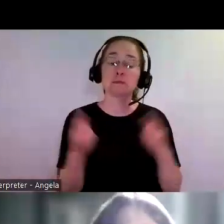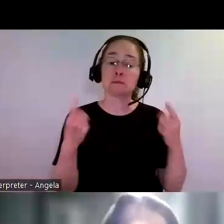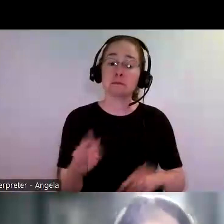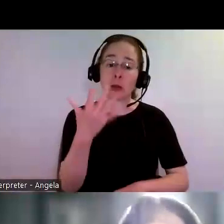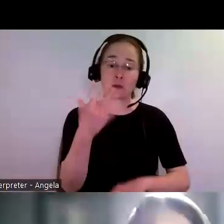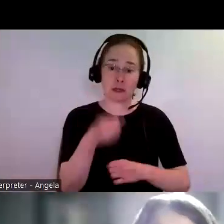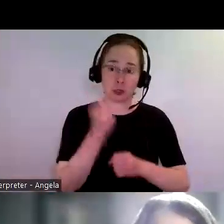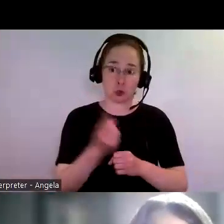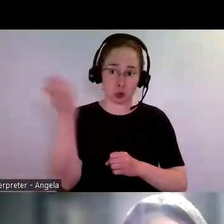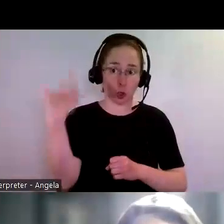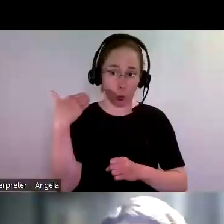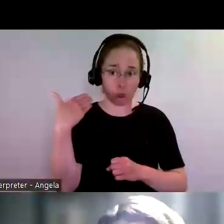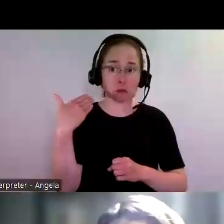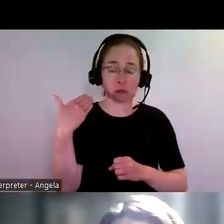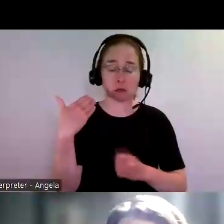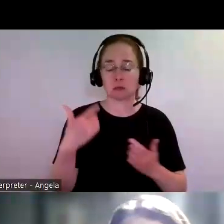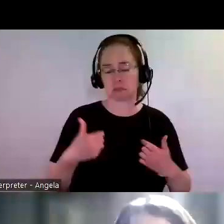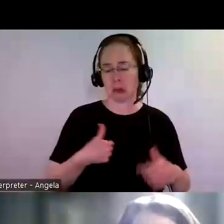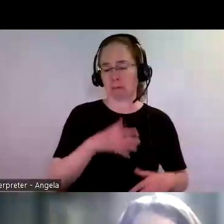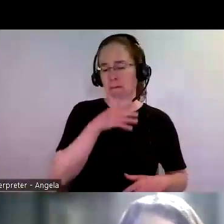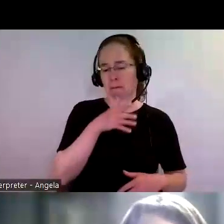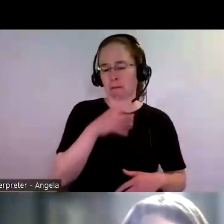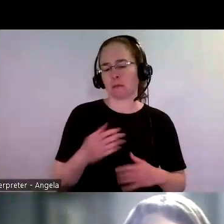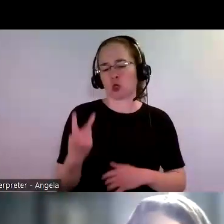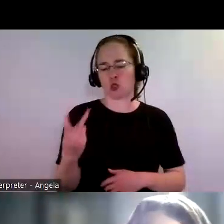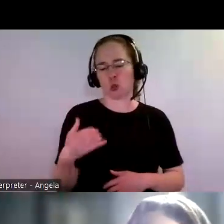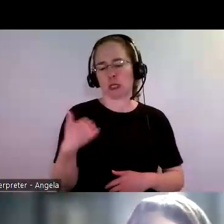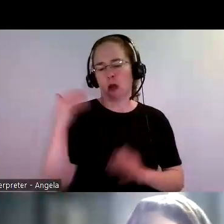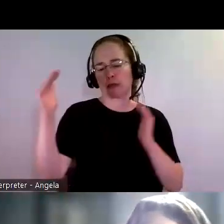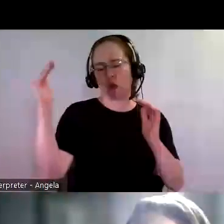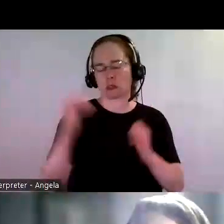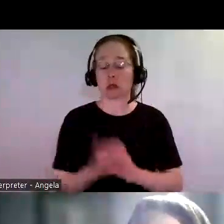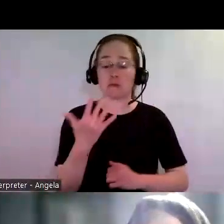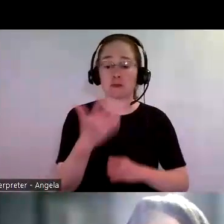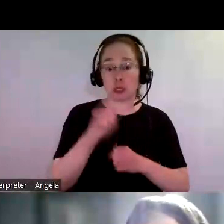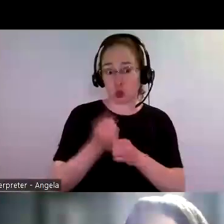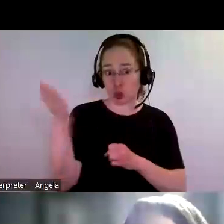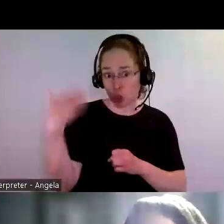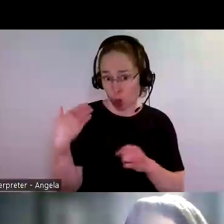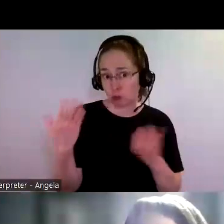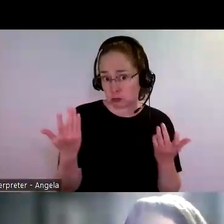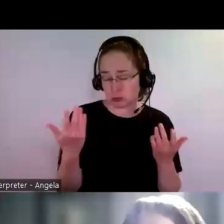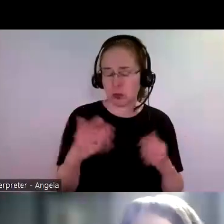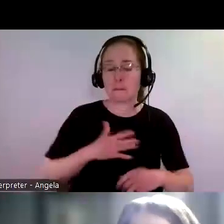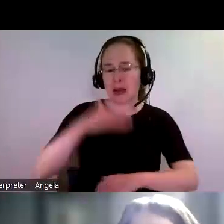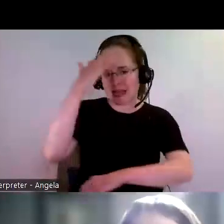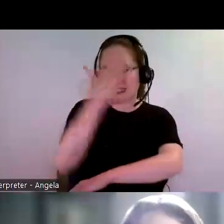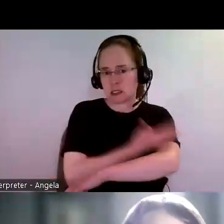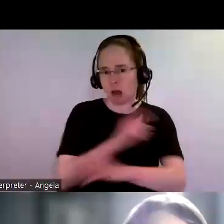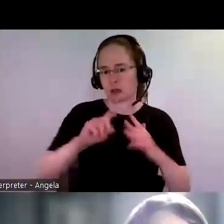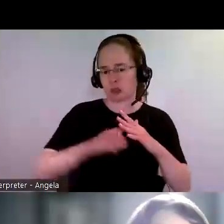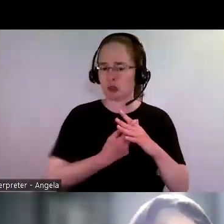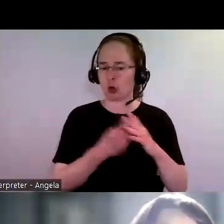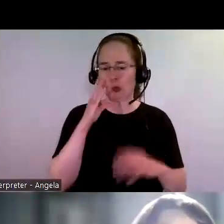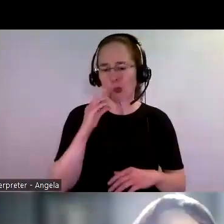ago, I'm a parent of 2 young adults, and 15 years ago, my son began to have